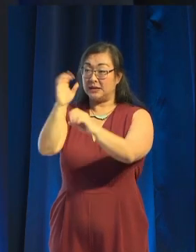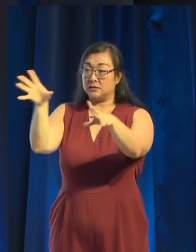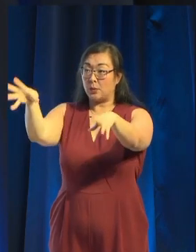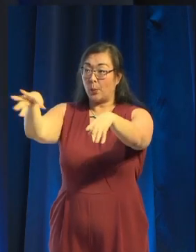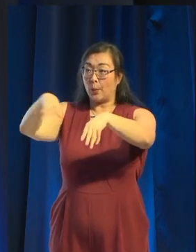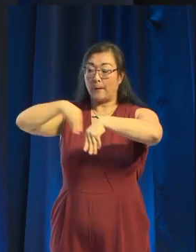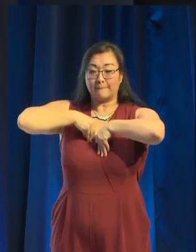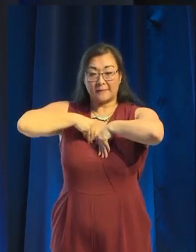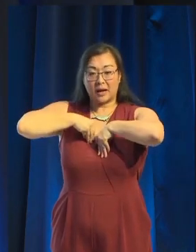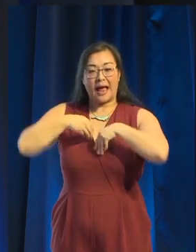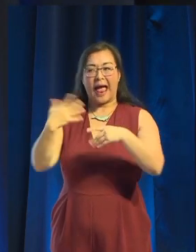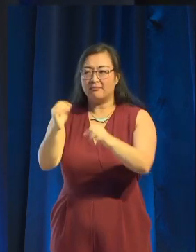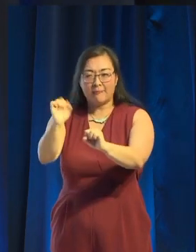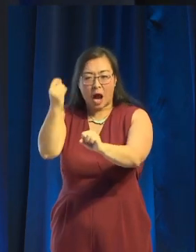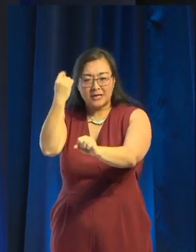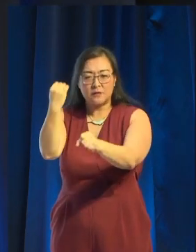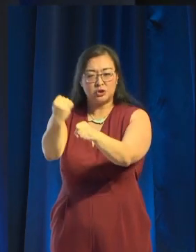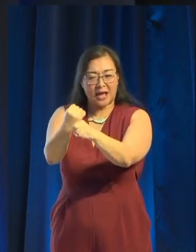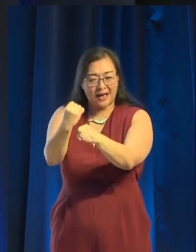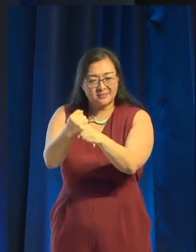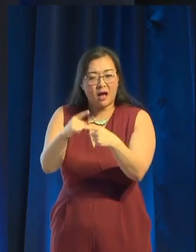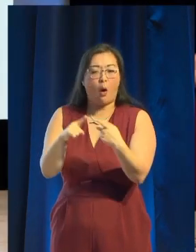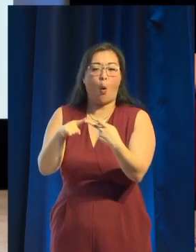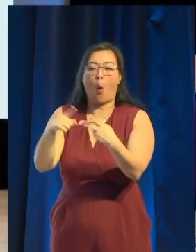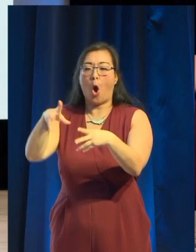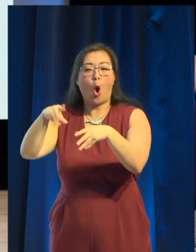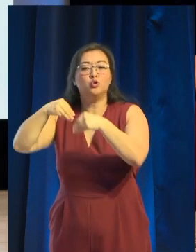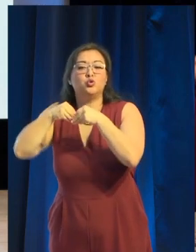genders and consumer culture.